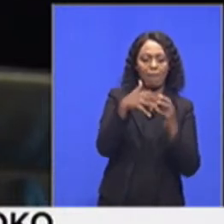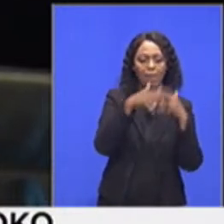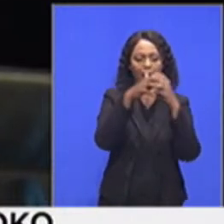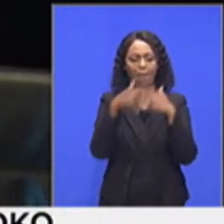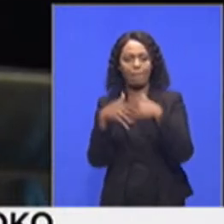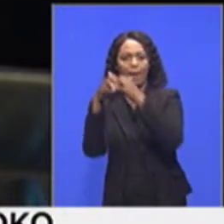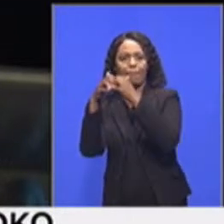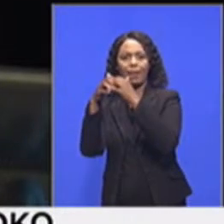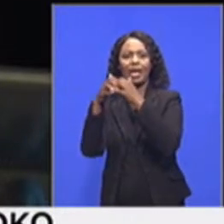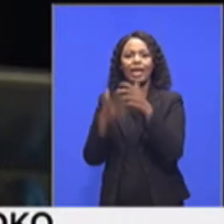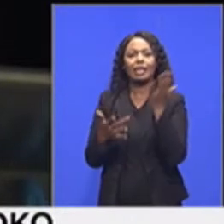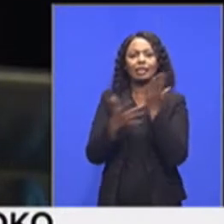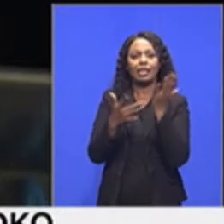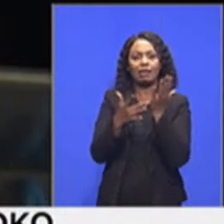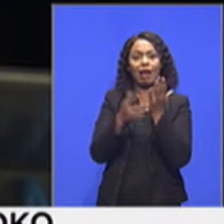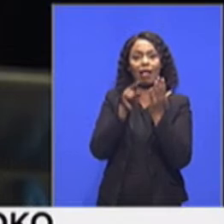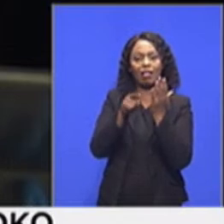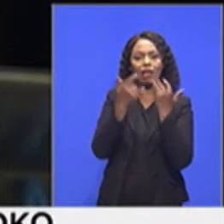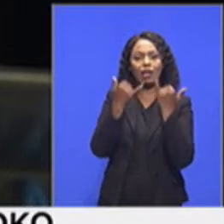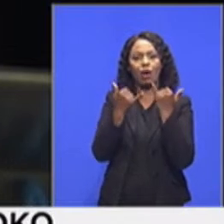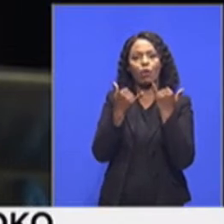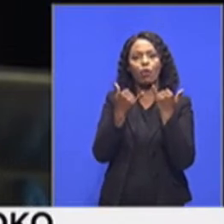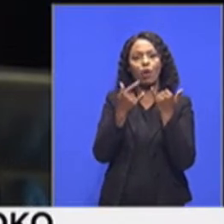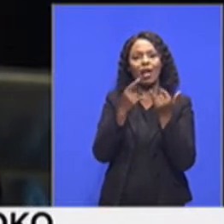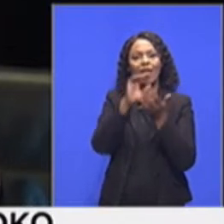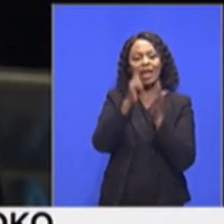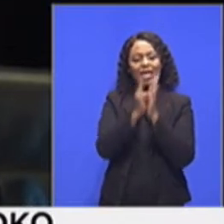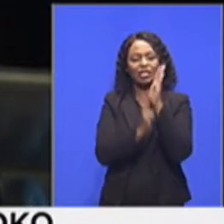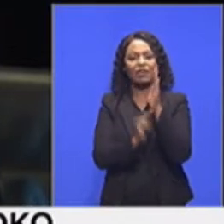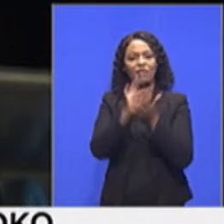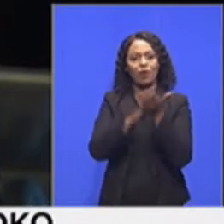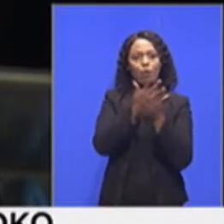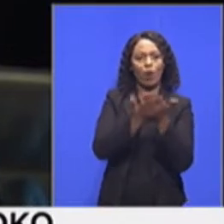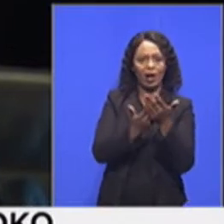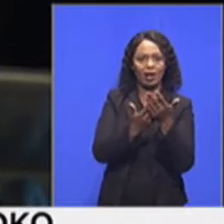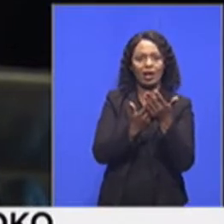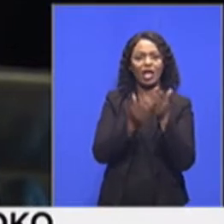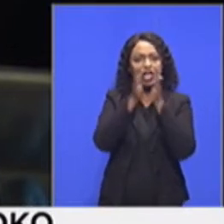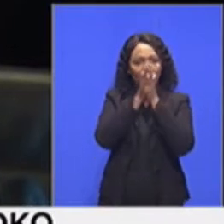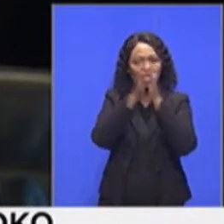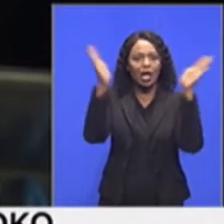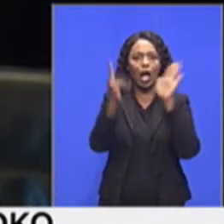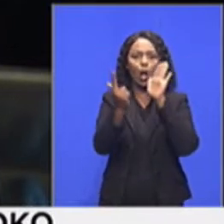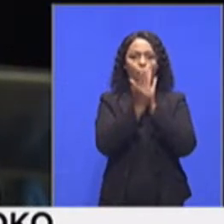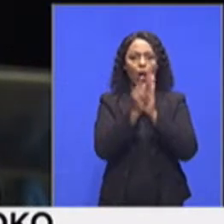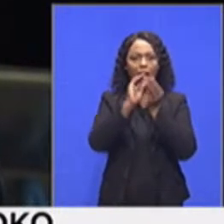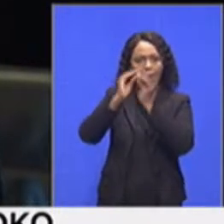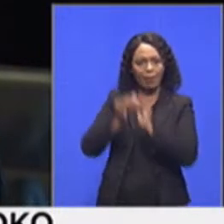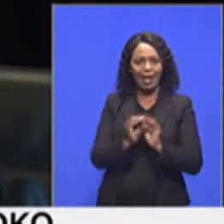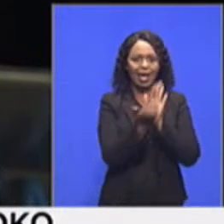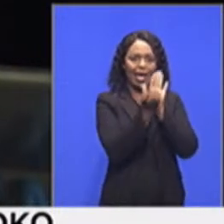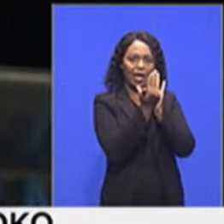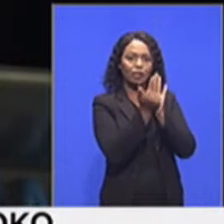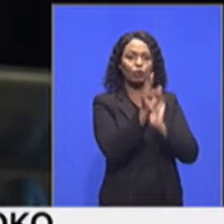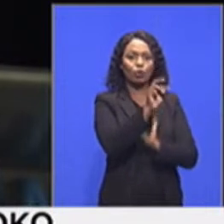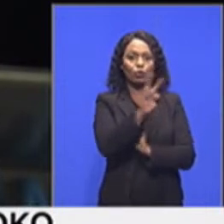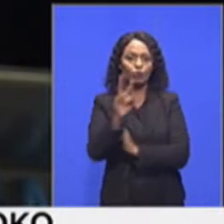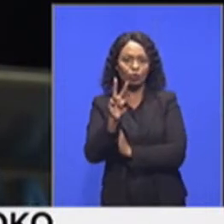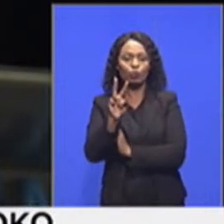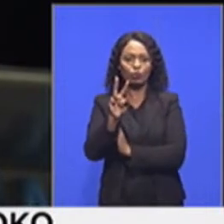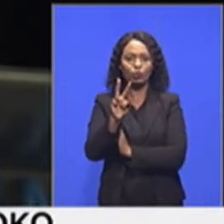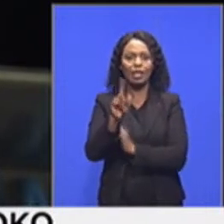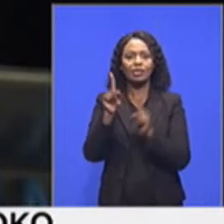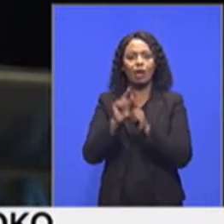deficiencies in the legislative framework, namely the General Laws Amendment Act of 2022, the Protection of